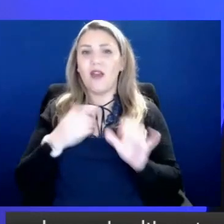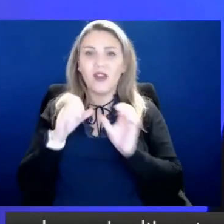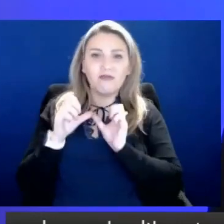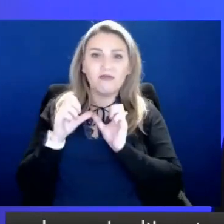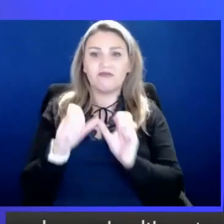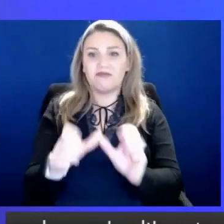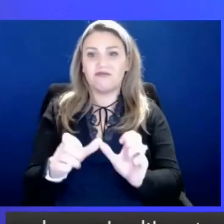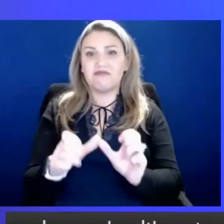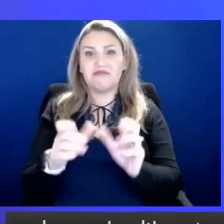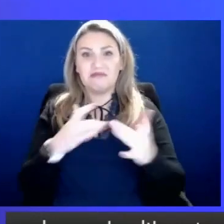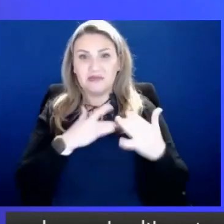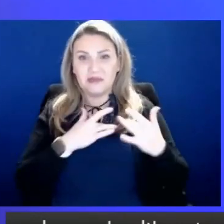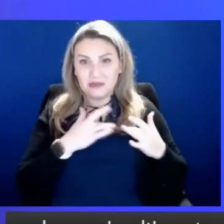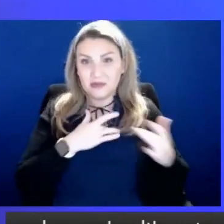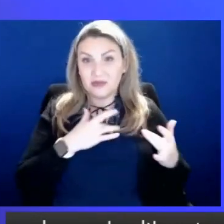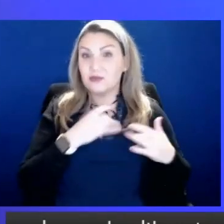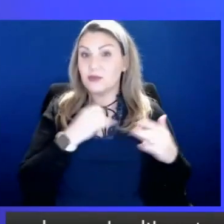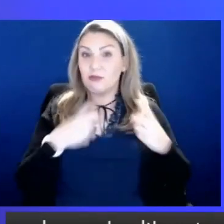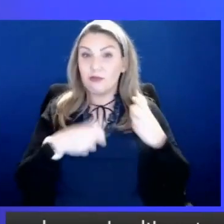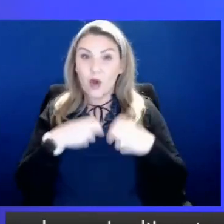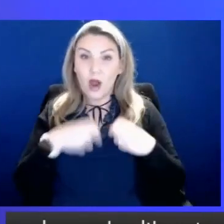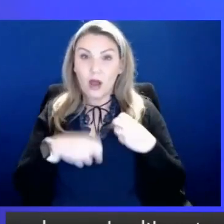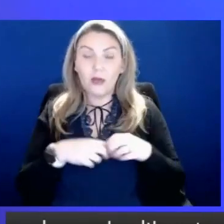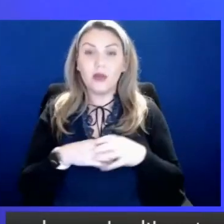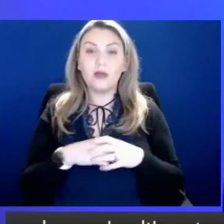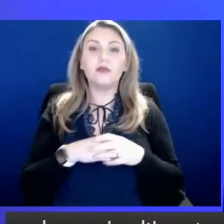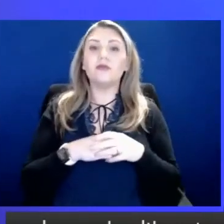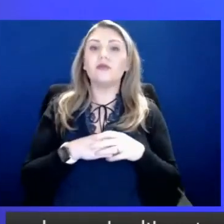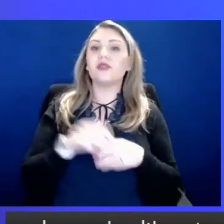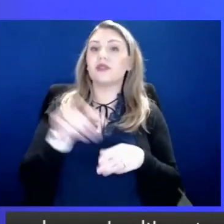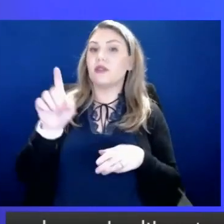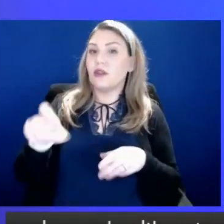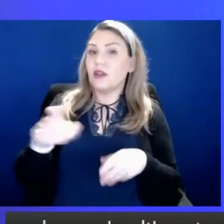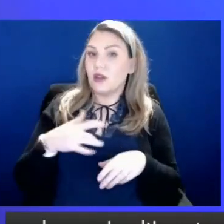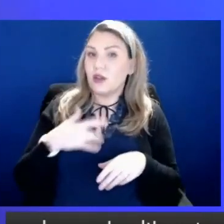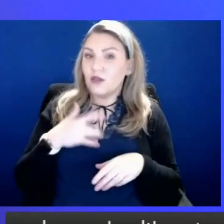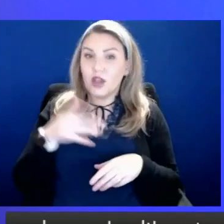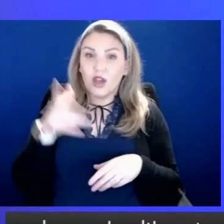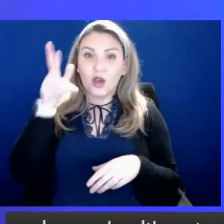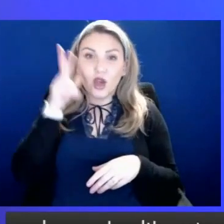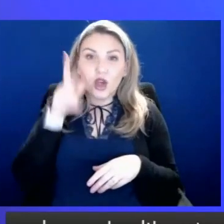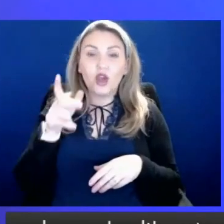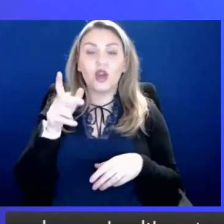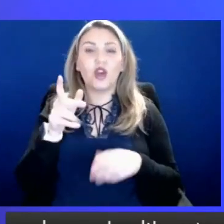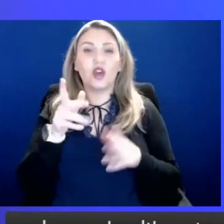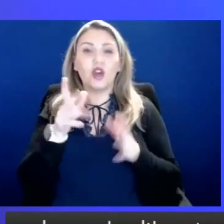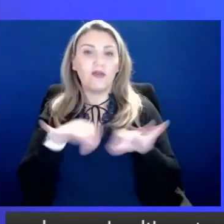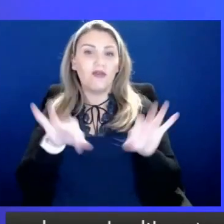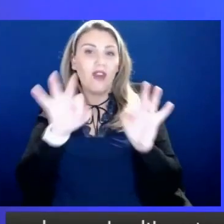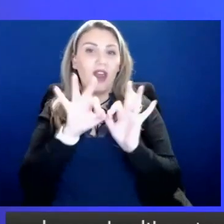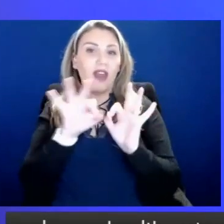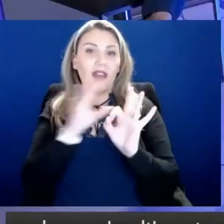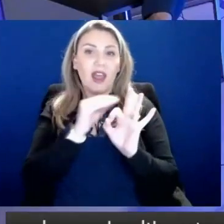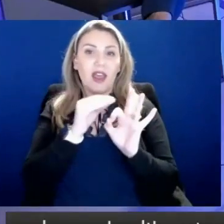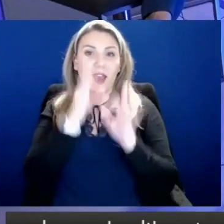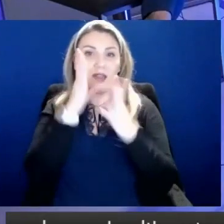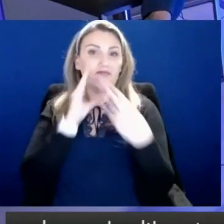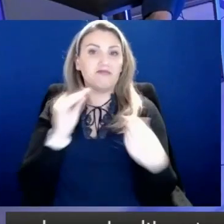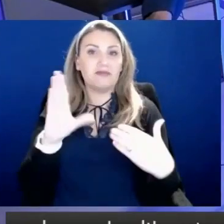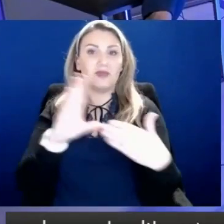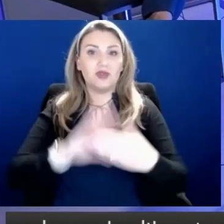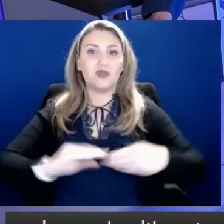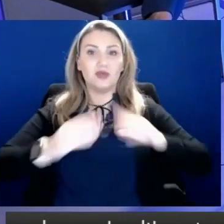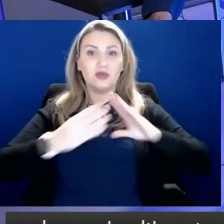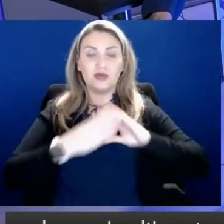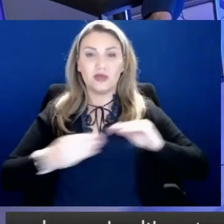and problems, and they needed to be able to feel heard and valued and share their stories and find a